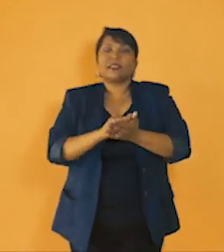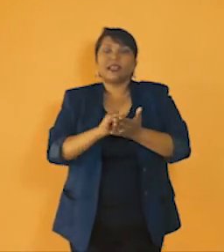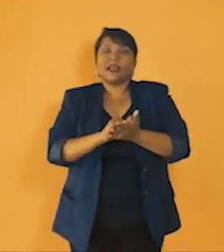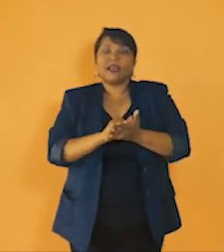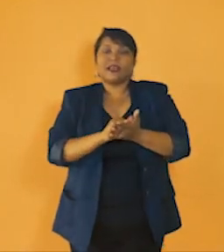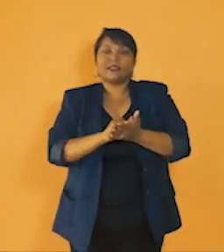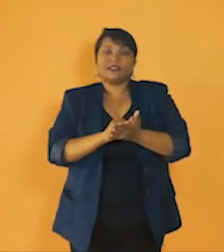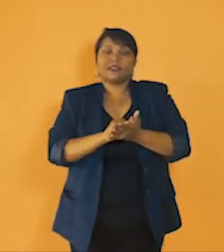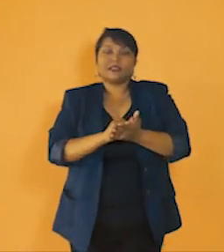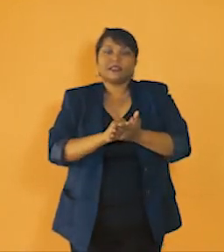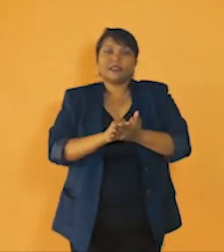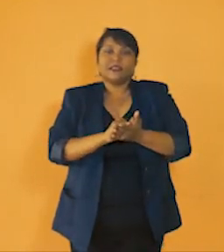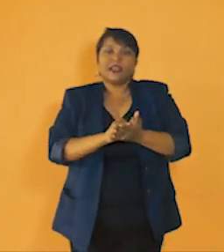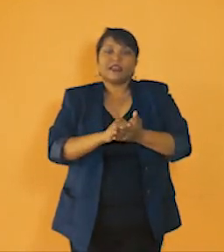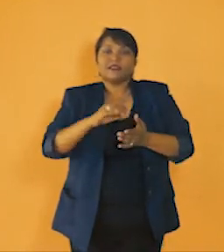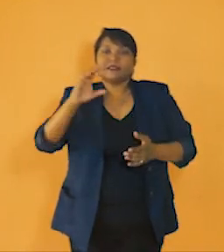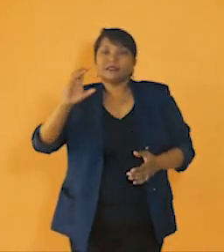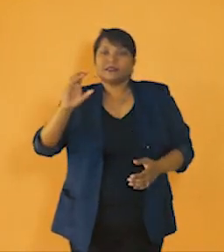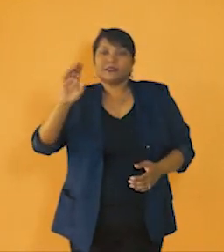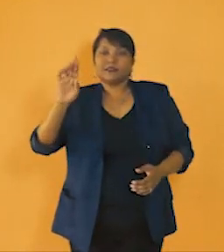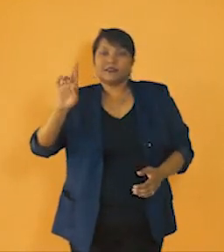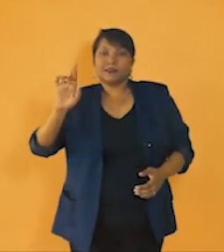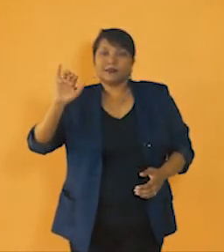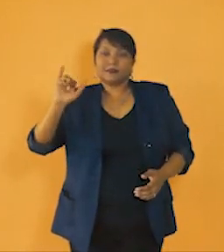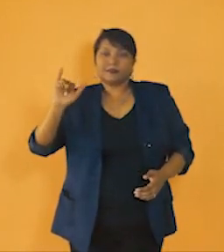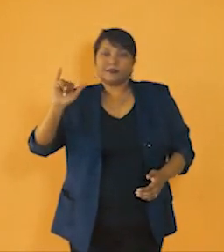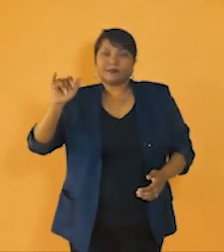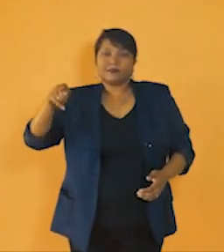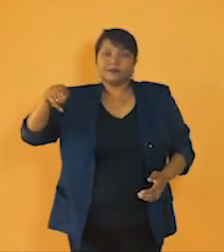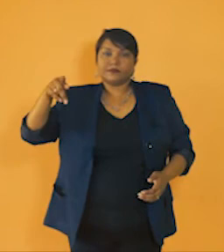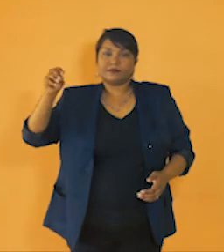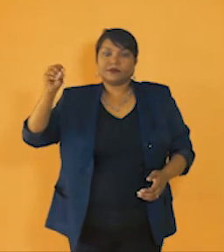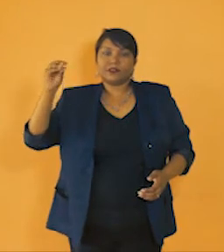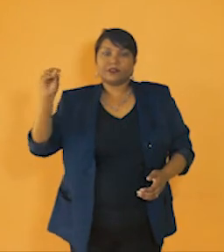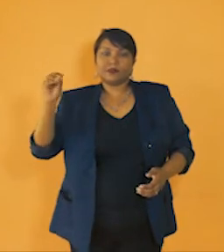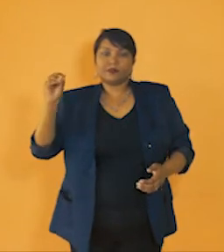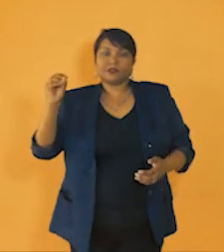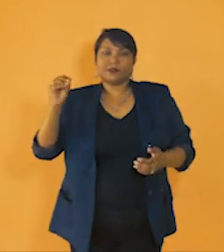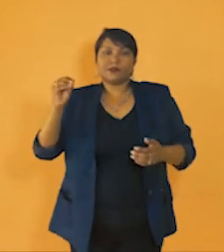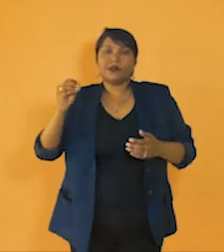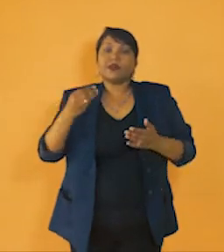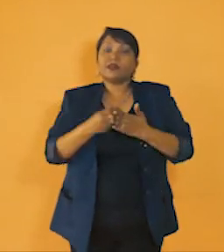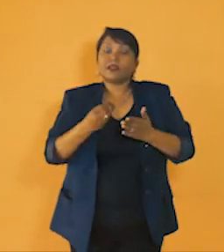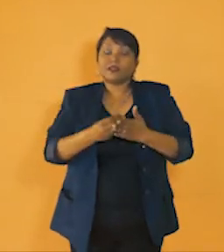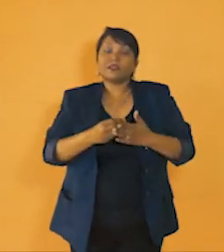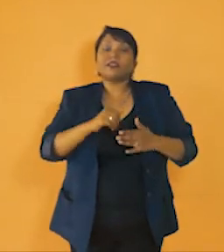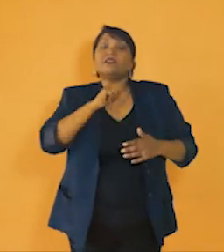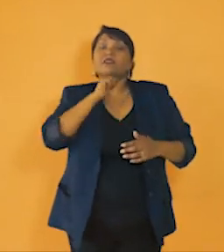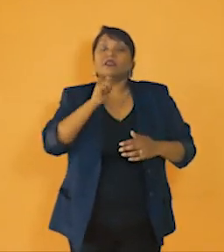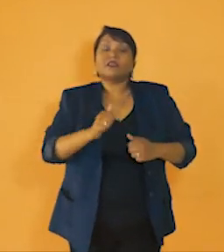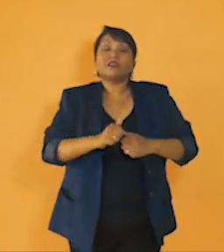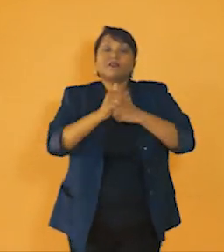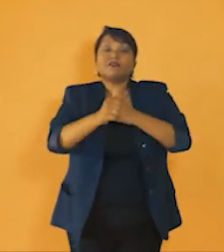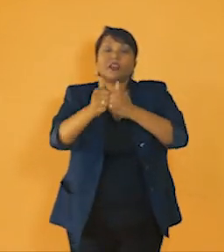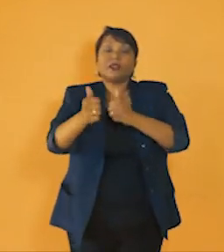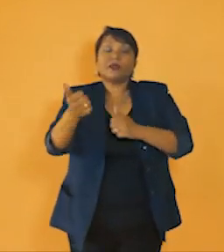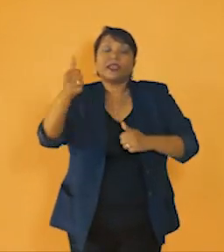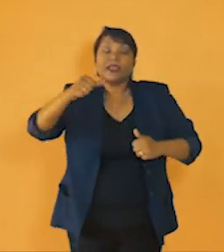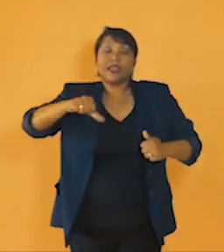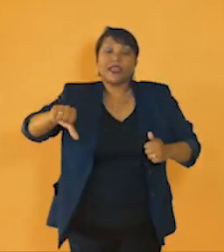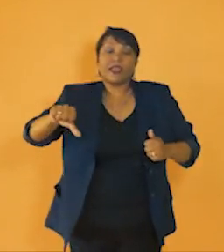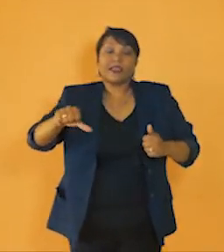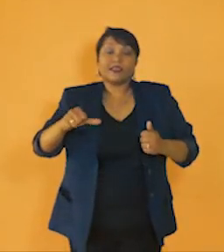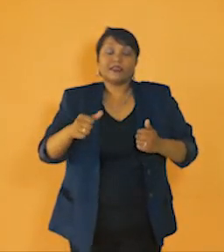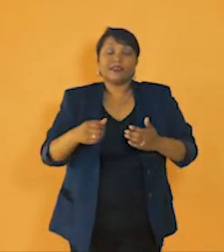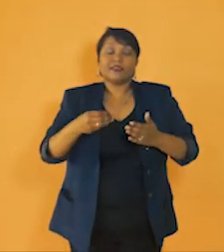You know, it's expressed concern from an investor protection perspective, given the current level of regulation and the lack of associated investor